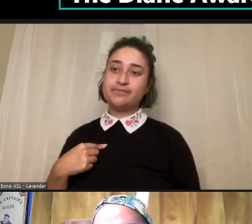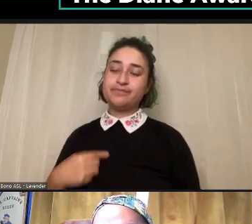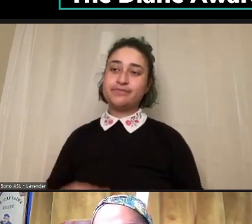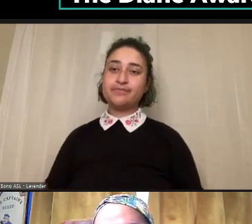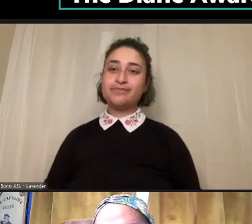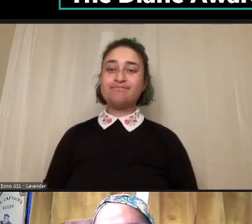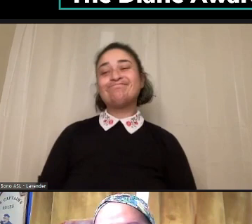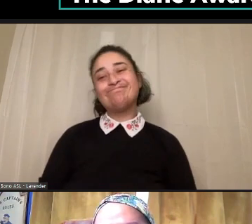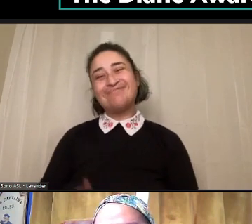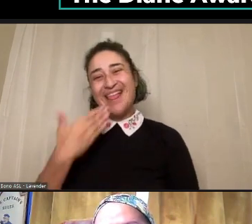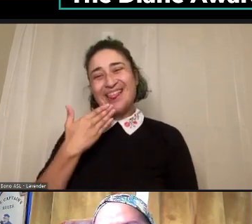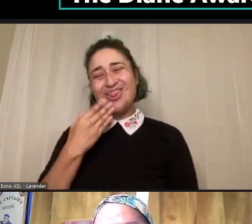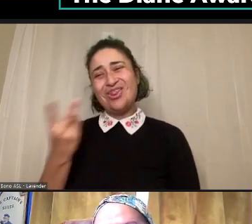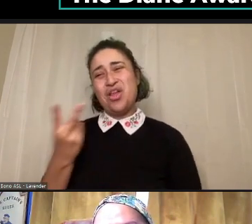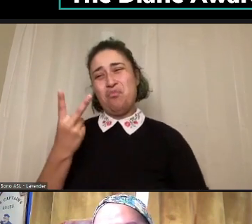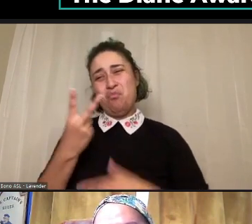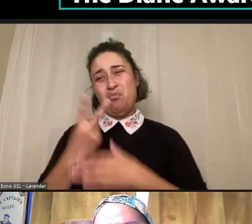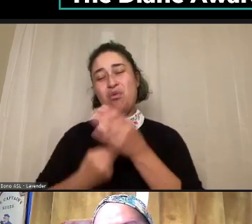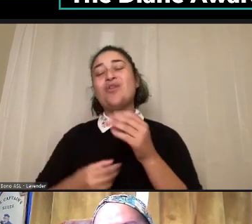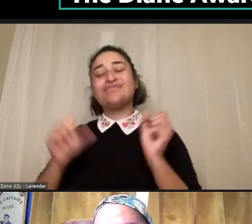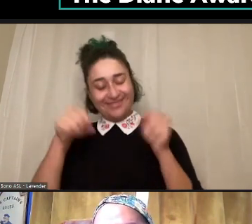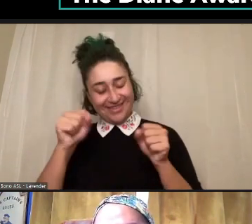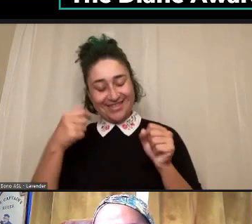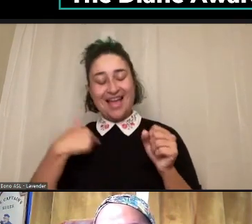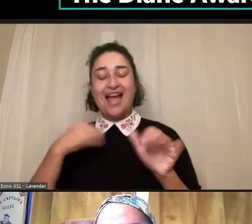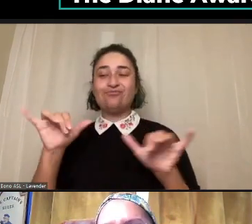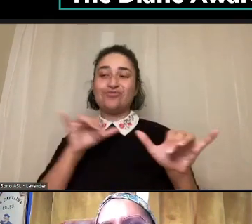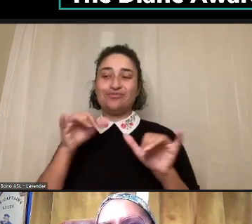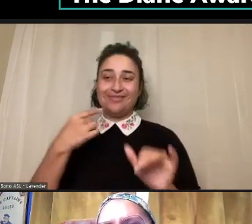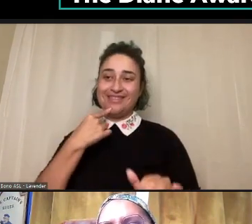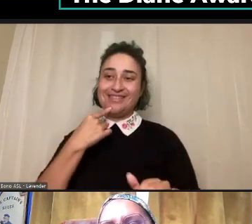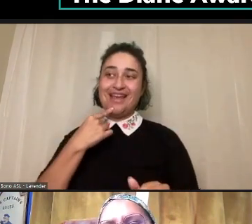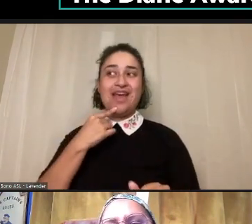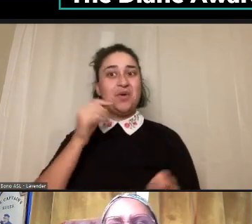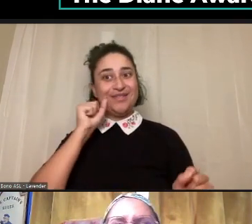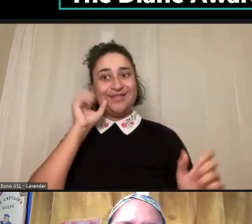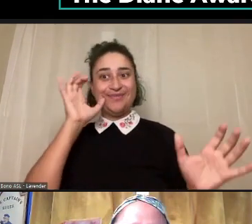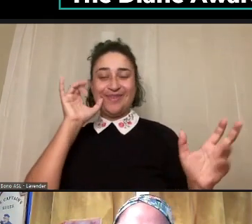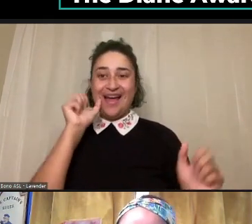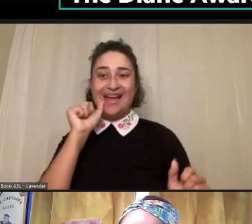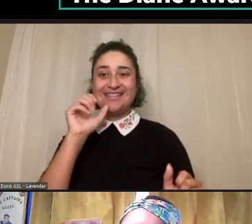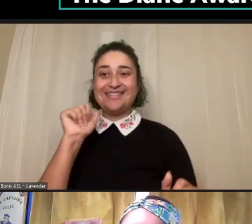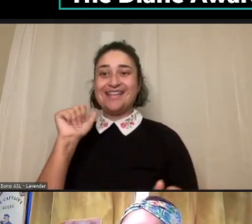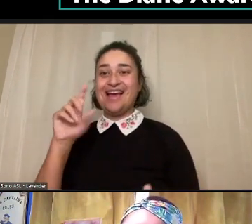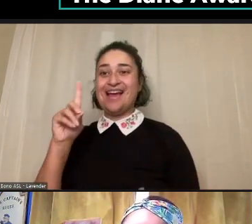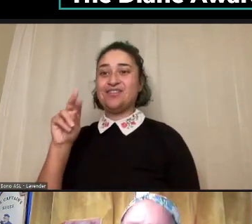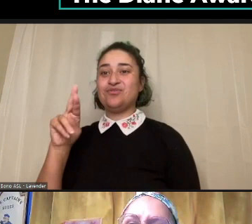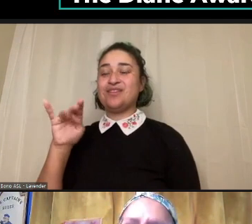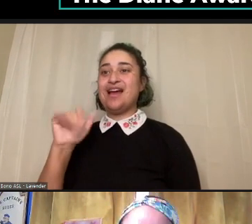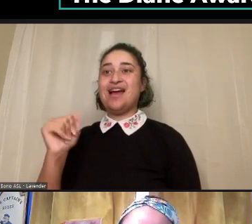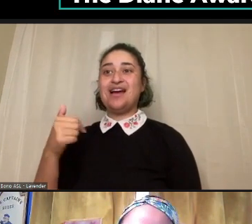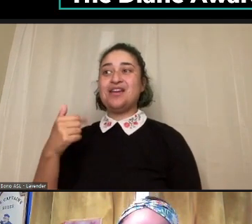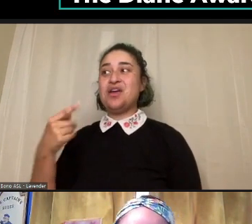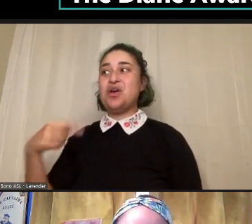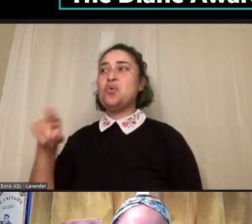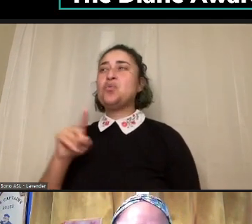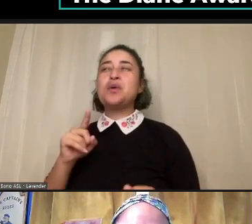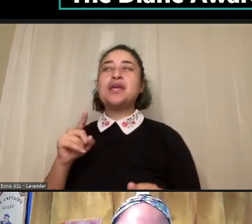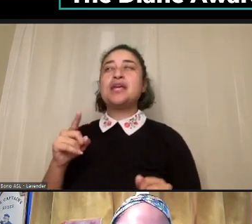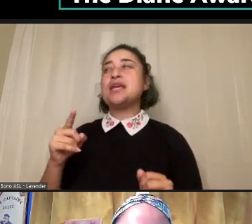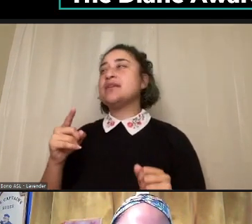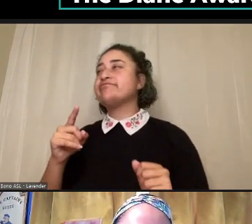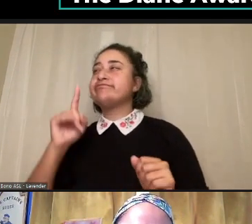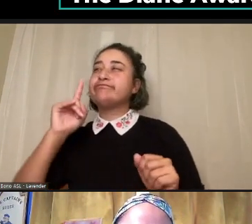Thank you both. Yes, I can attest that, you know, we surprised Adriana. We had to find, we concocted a reason why we needed to talk to